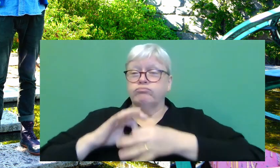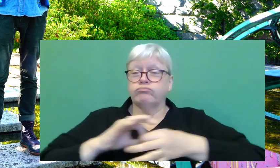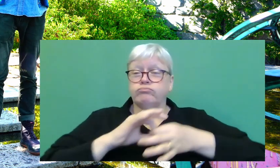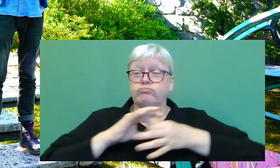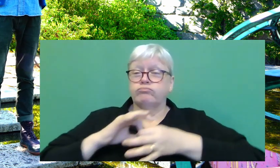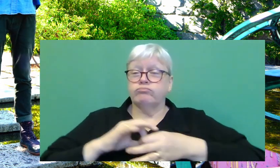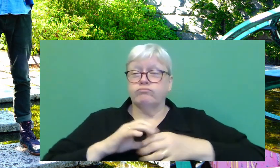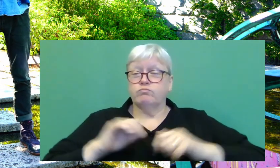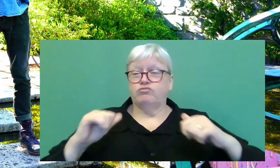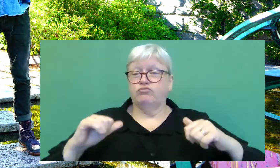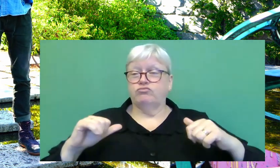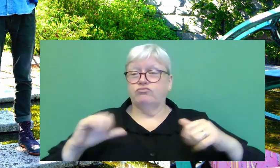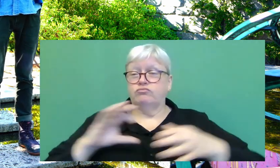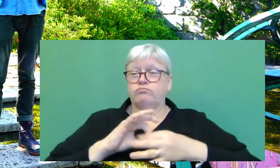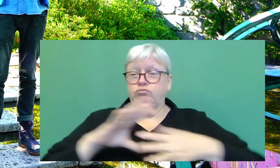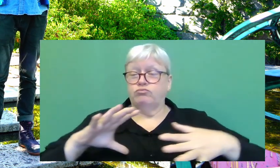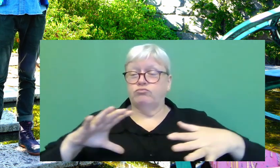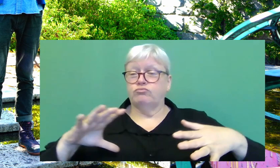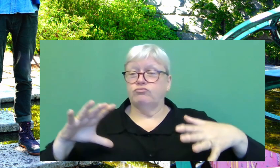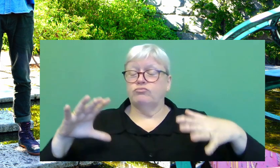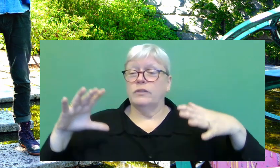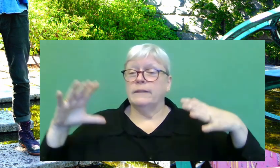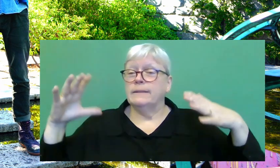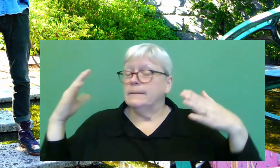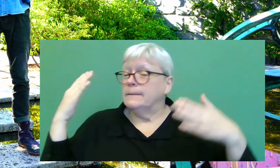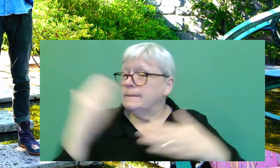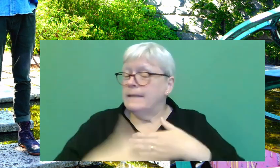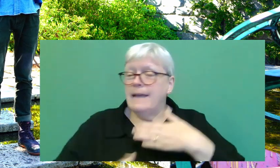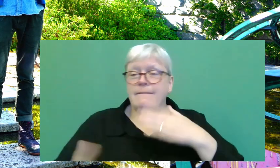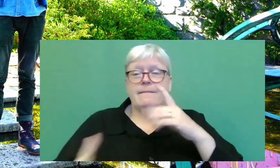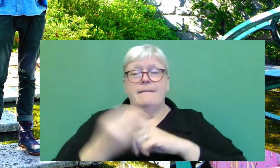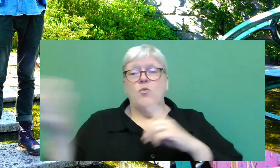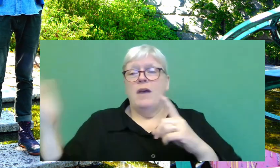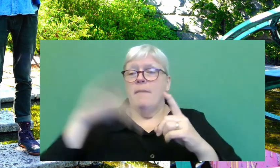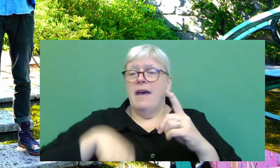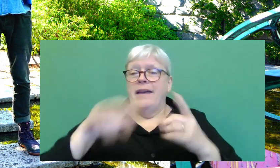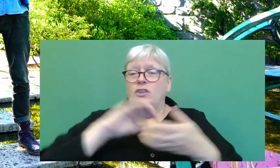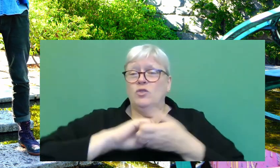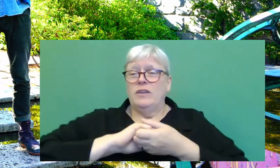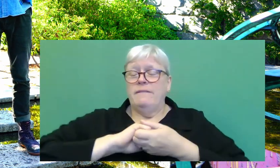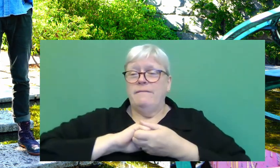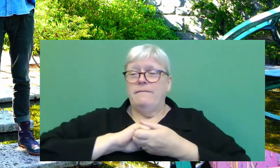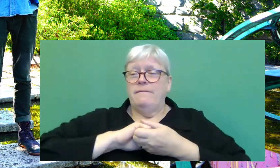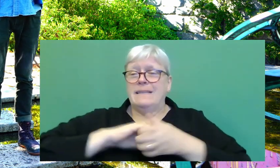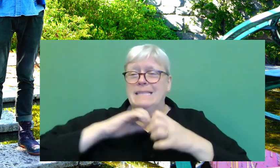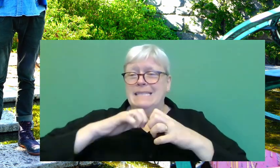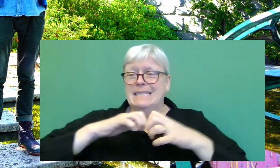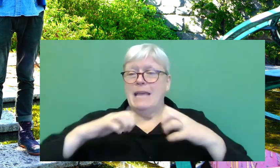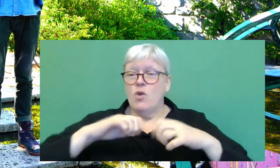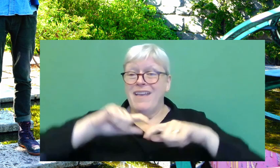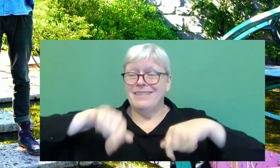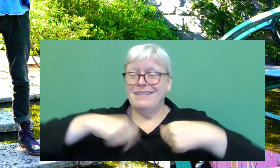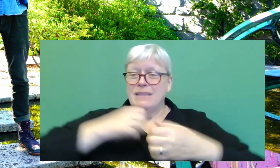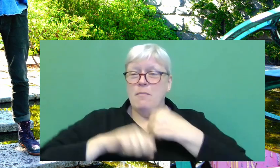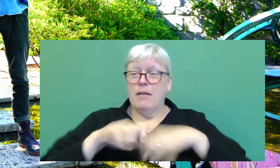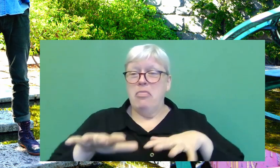never find a way back. Grief dissects us into our most helpless matter. My bones